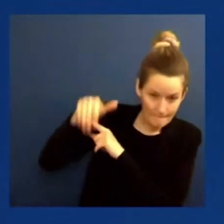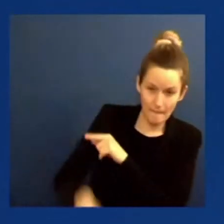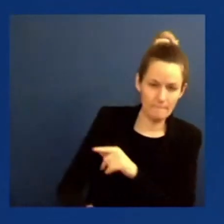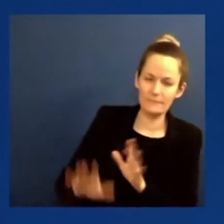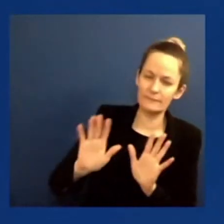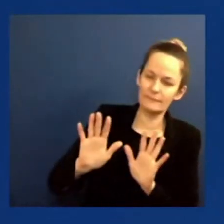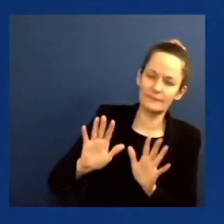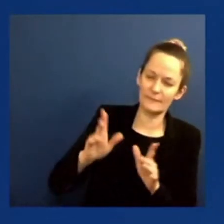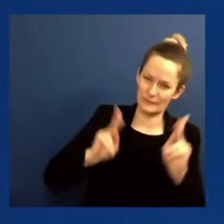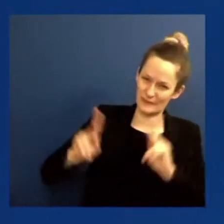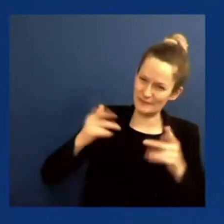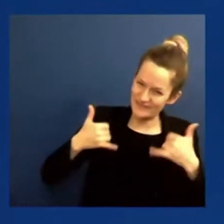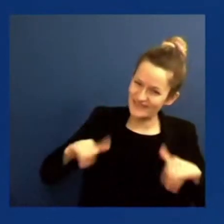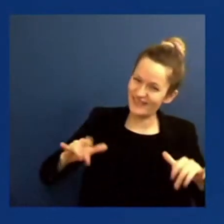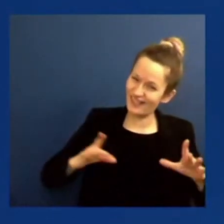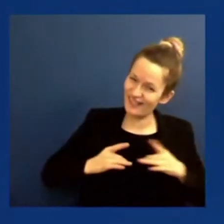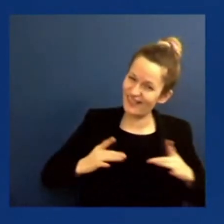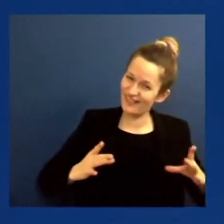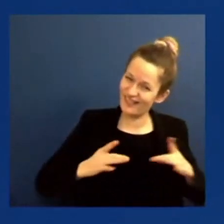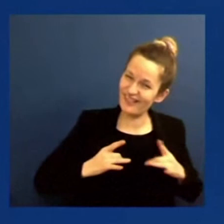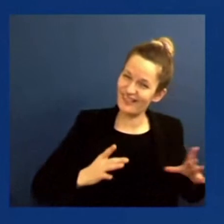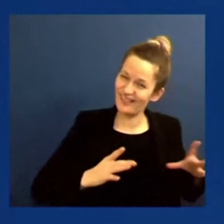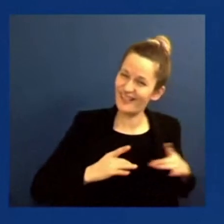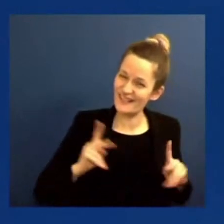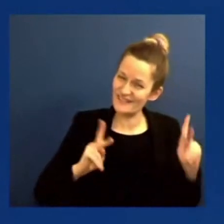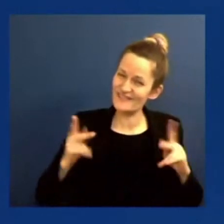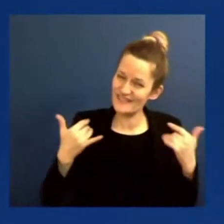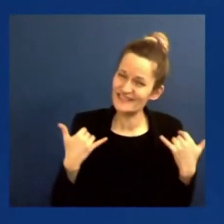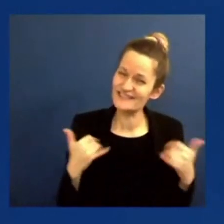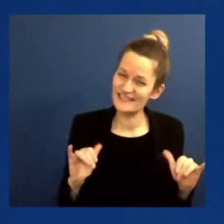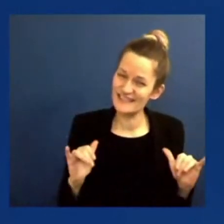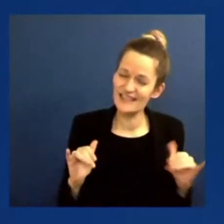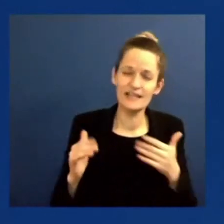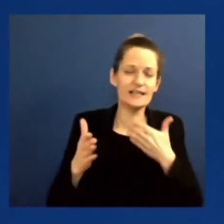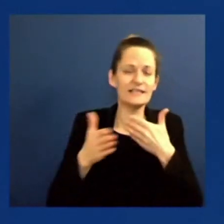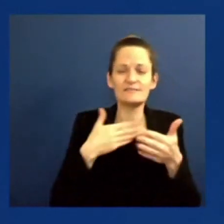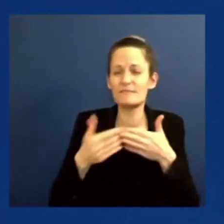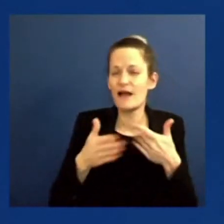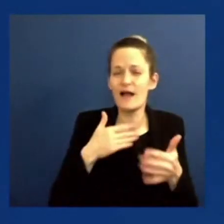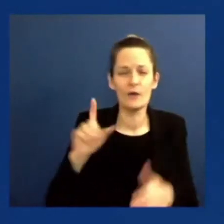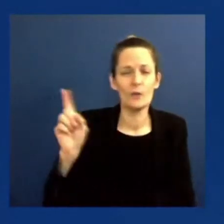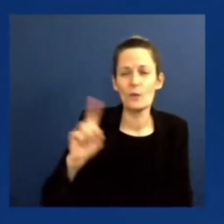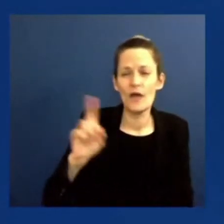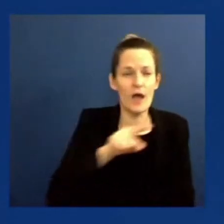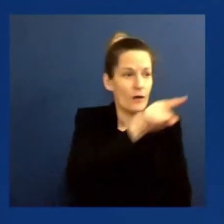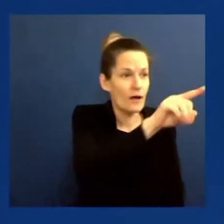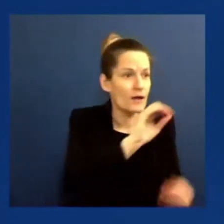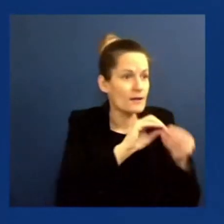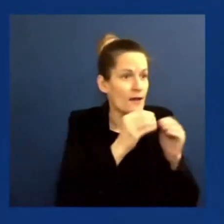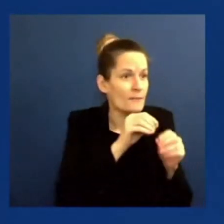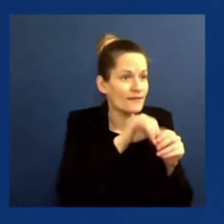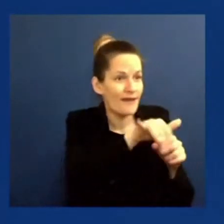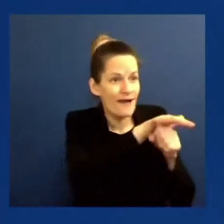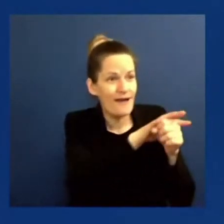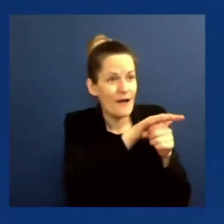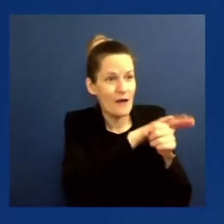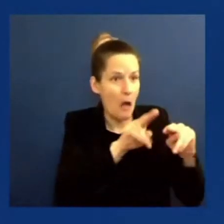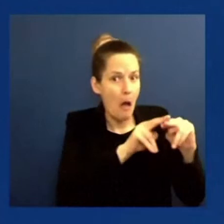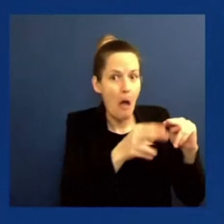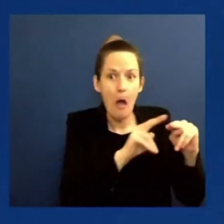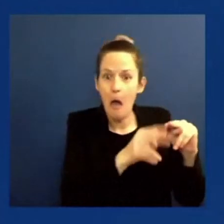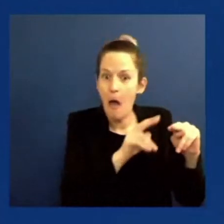almost all of the places, even in areas where cases are starting to come down. Places that we are still